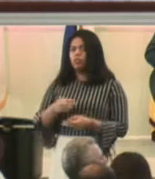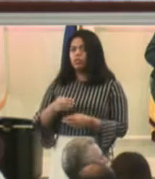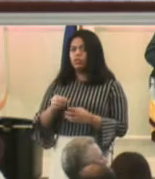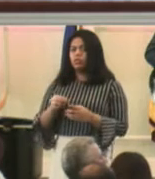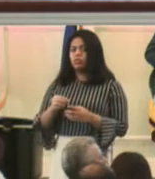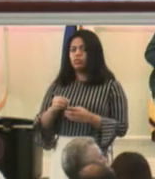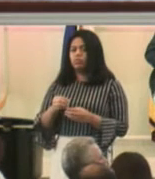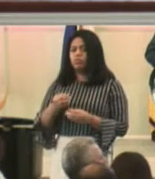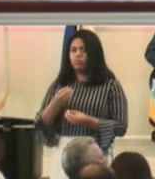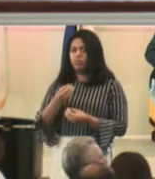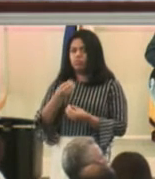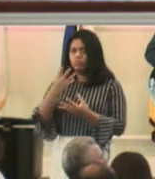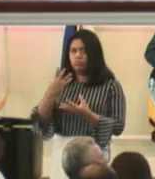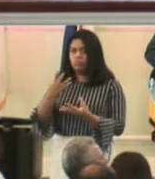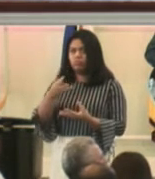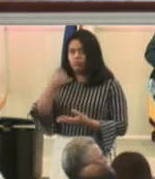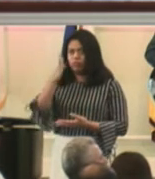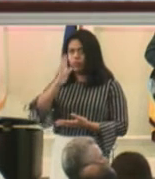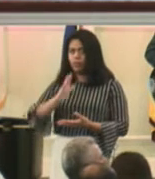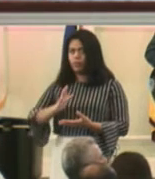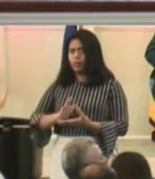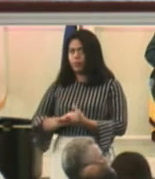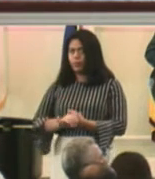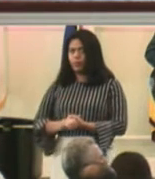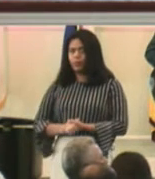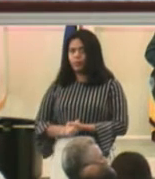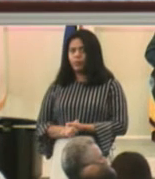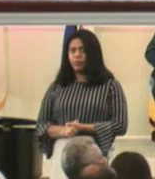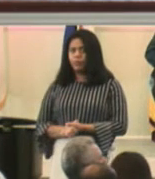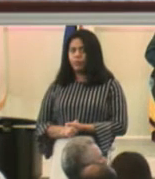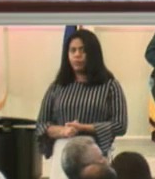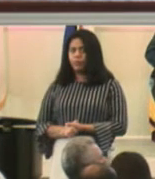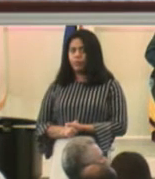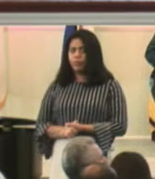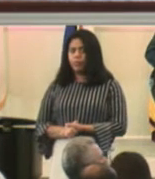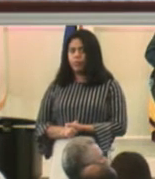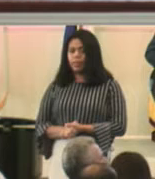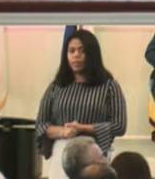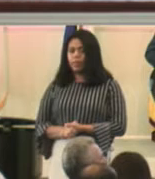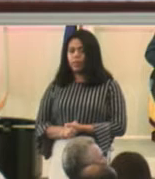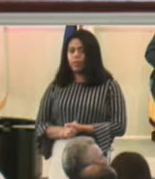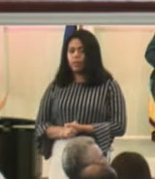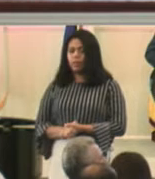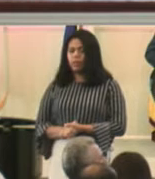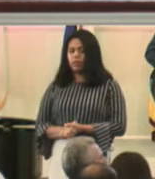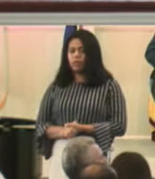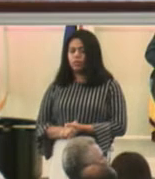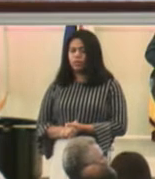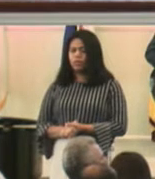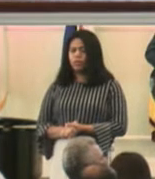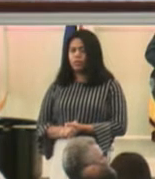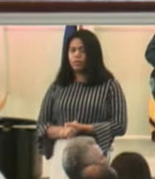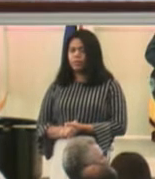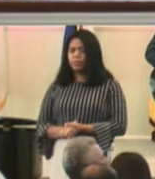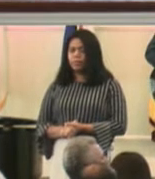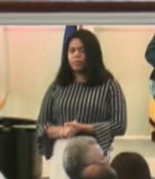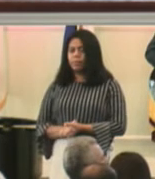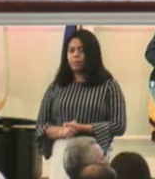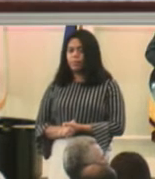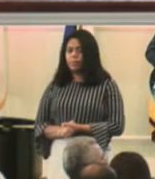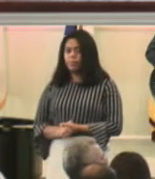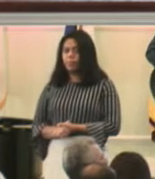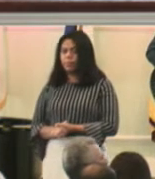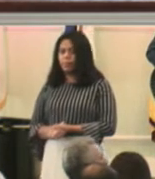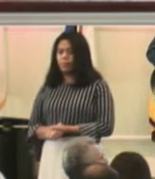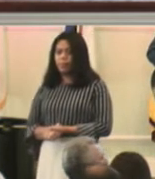Holy Spirit will touch his tongue and that he may preach to us what you